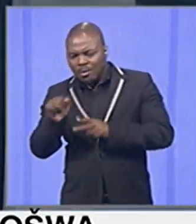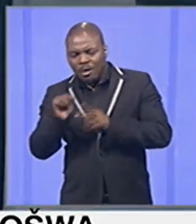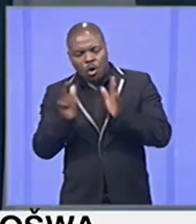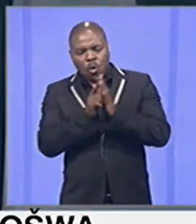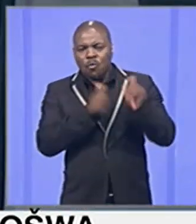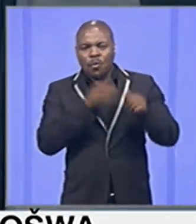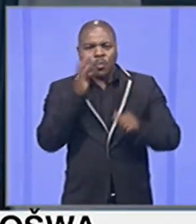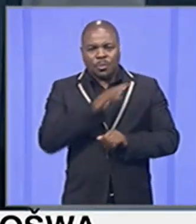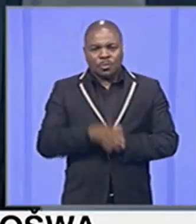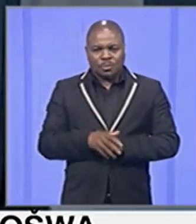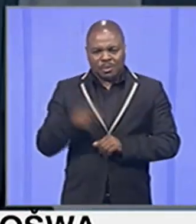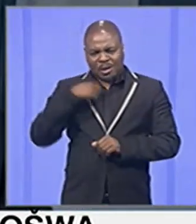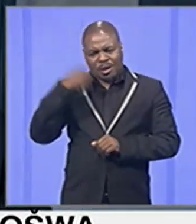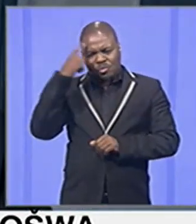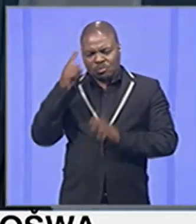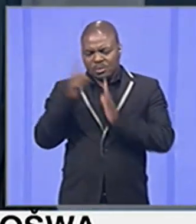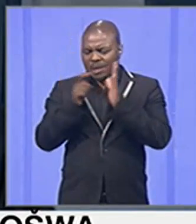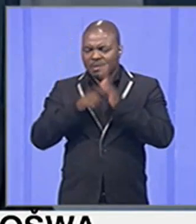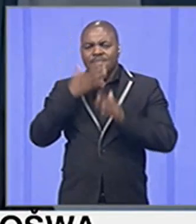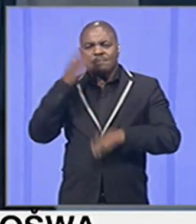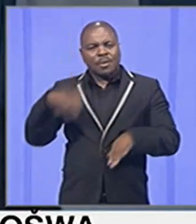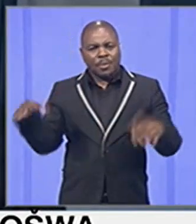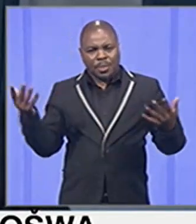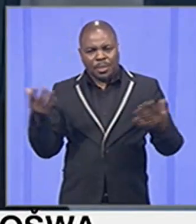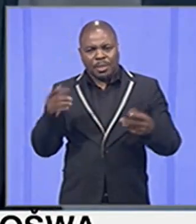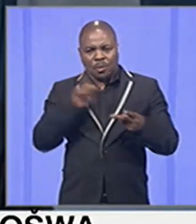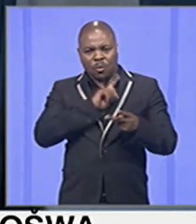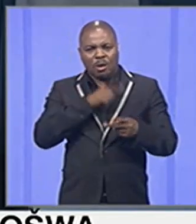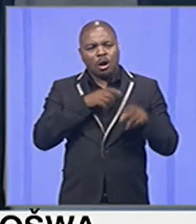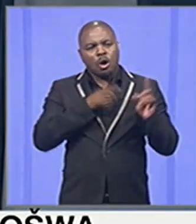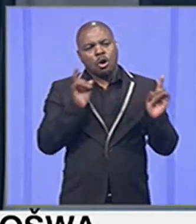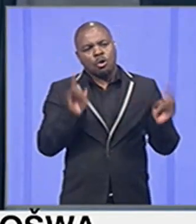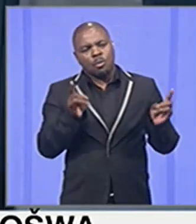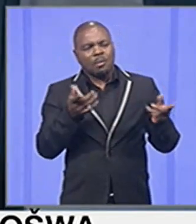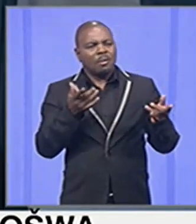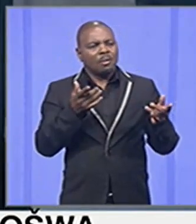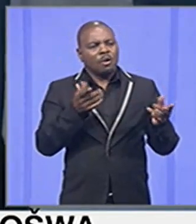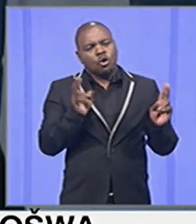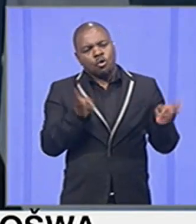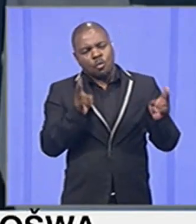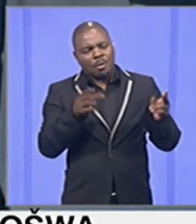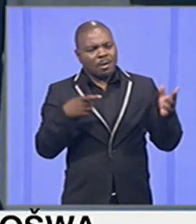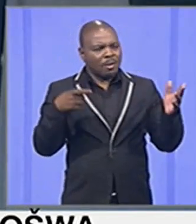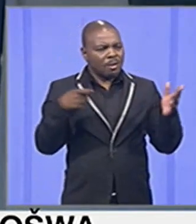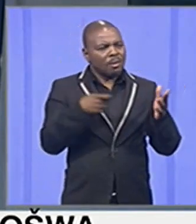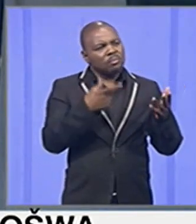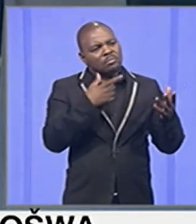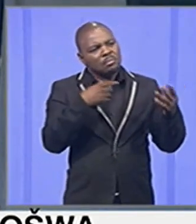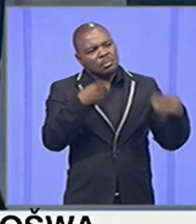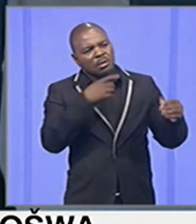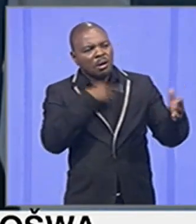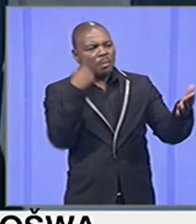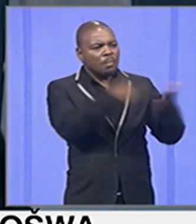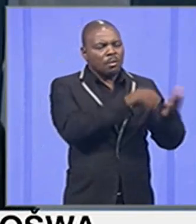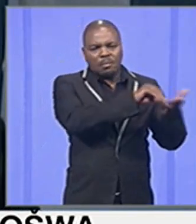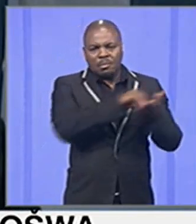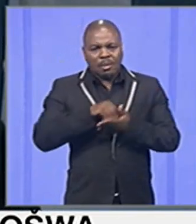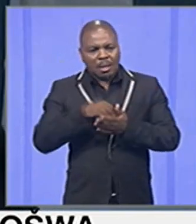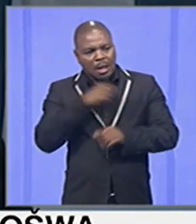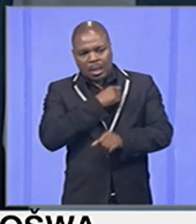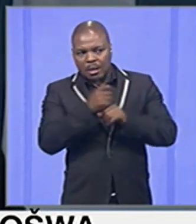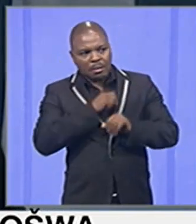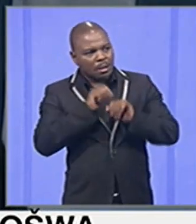have expiry dates on it. I just bought it from a normal supplier, and I was not aware that it wasn't compliant